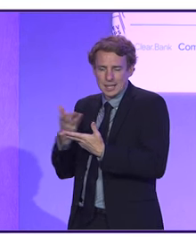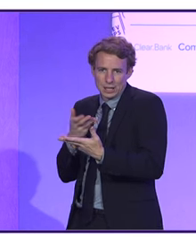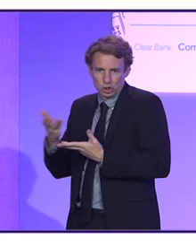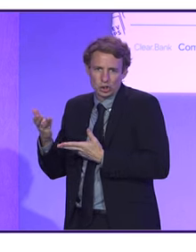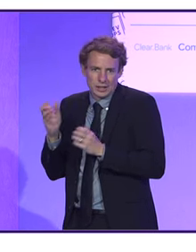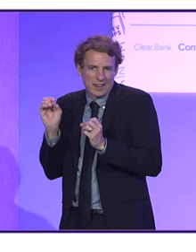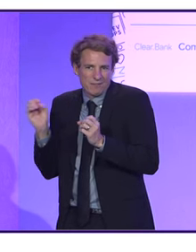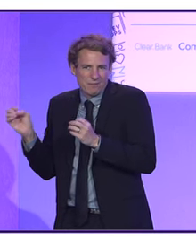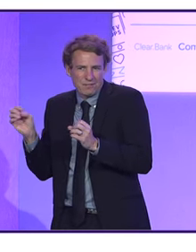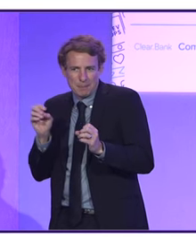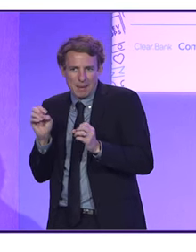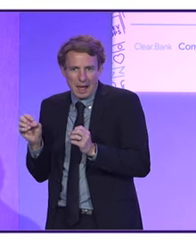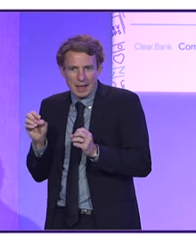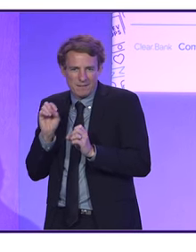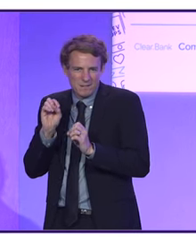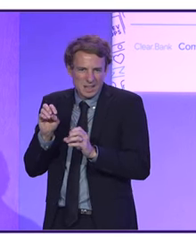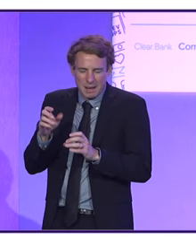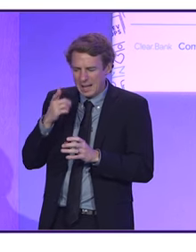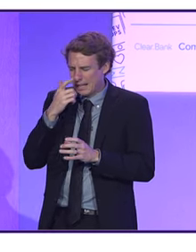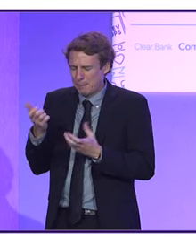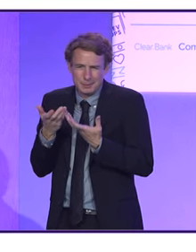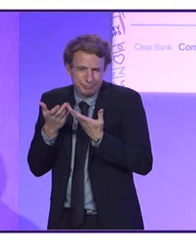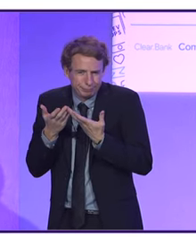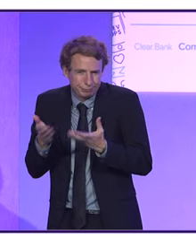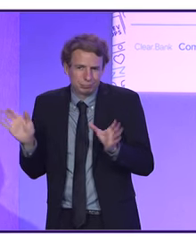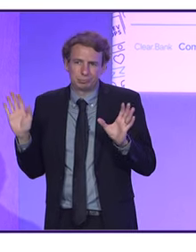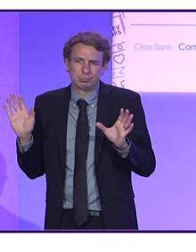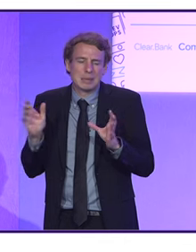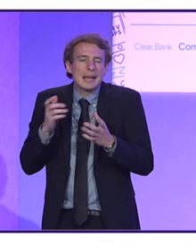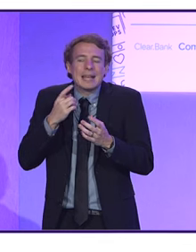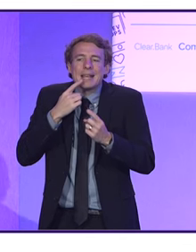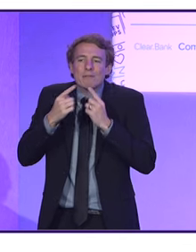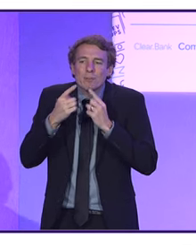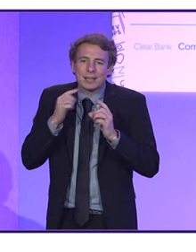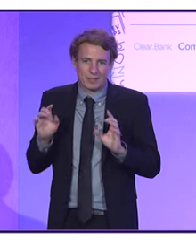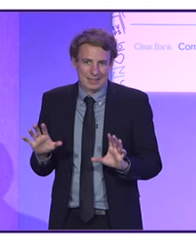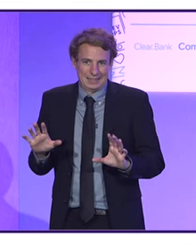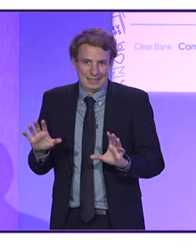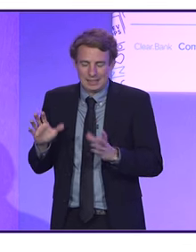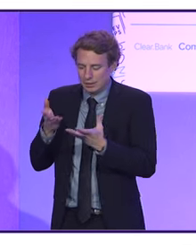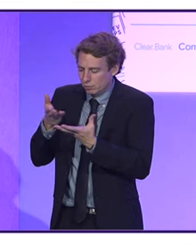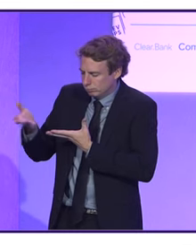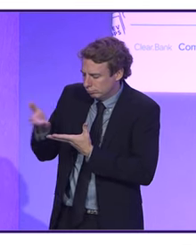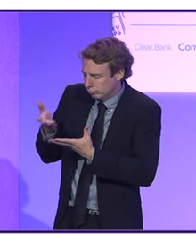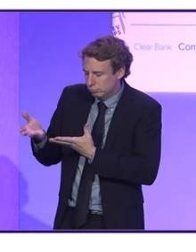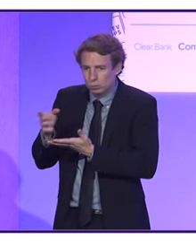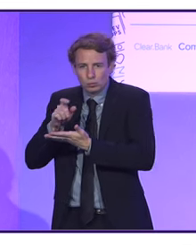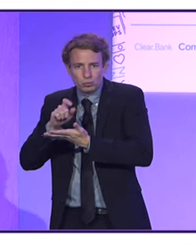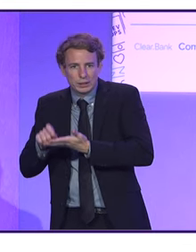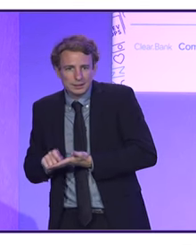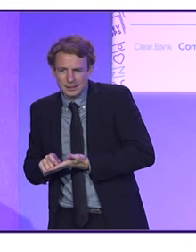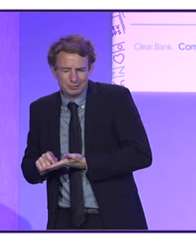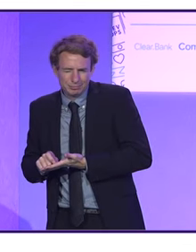any information that can be used as a basis of improvement. It's not exclusively conversational or written feedback. There are many